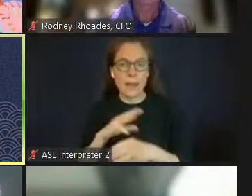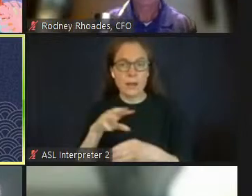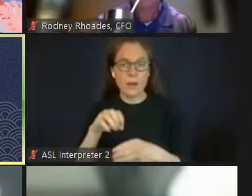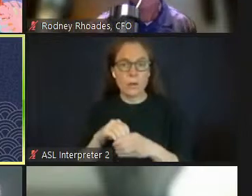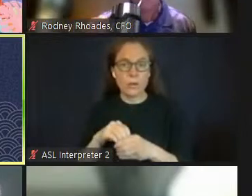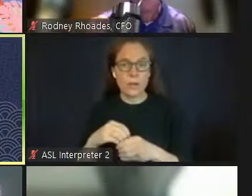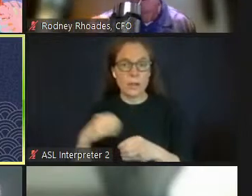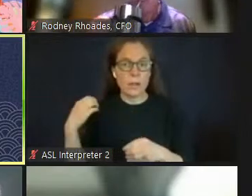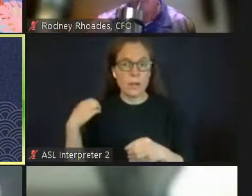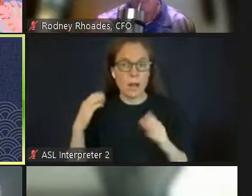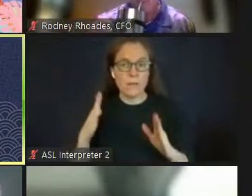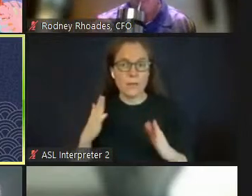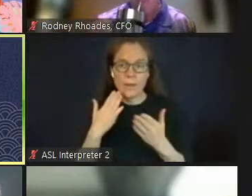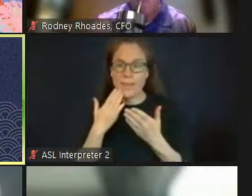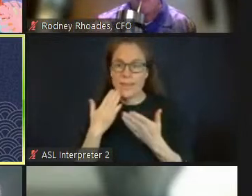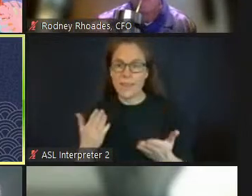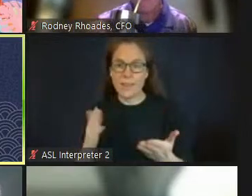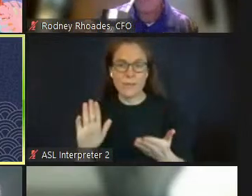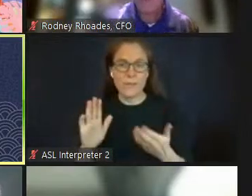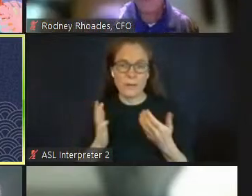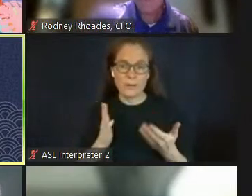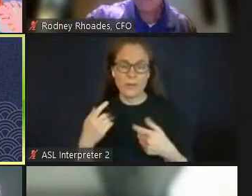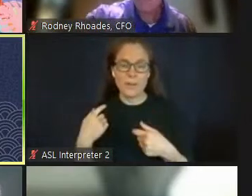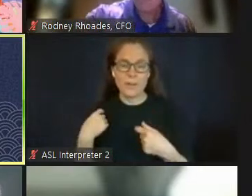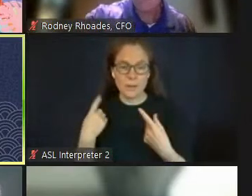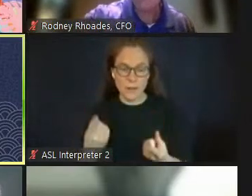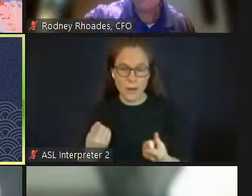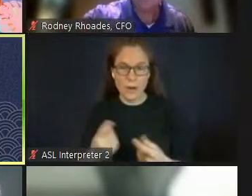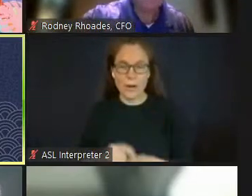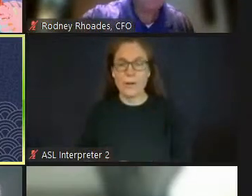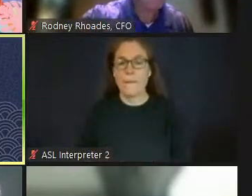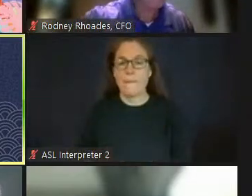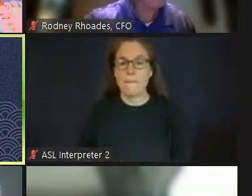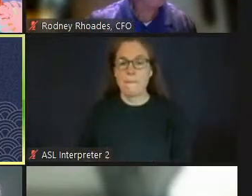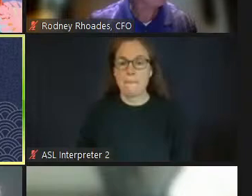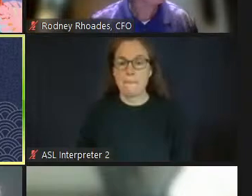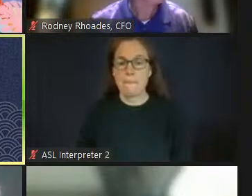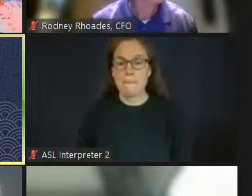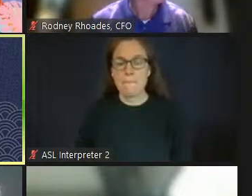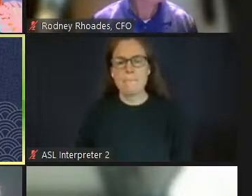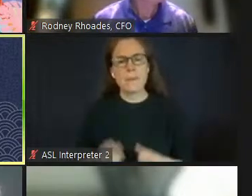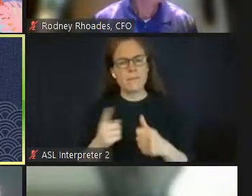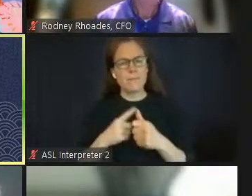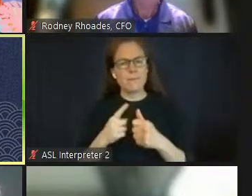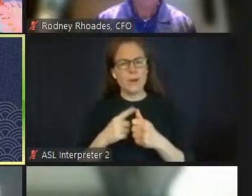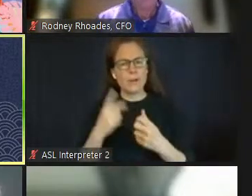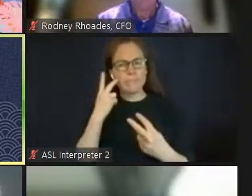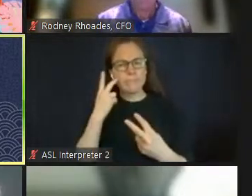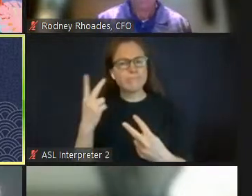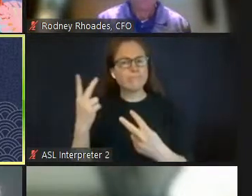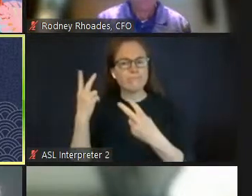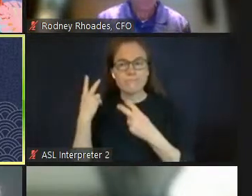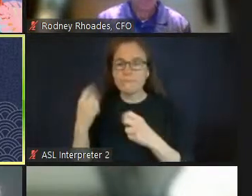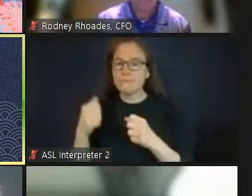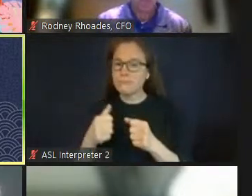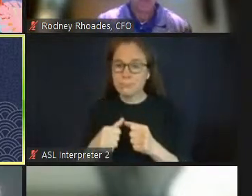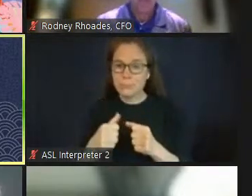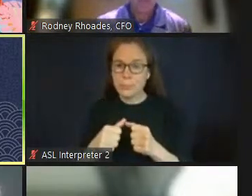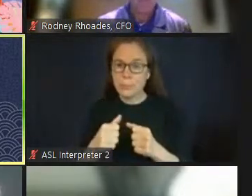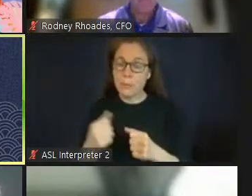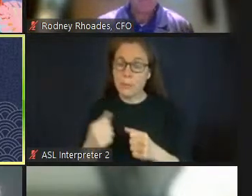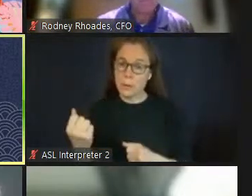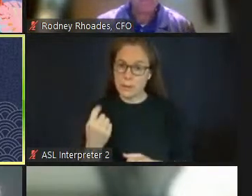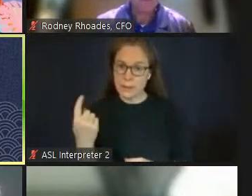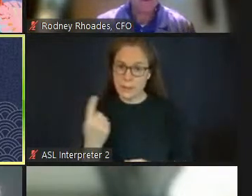thanking you for your service. I also want to just begin with reflection, and the question